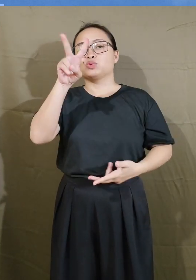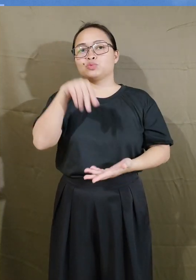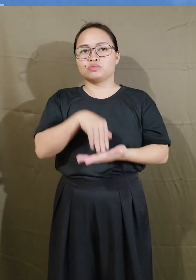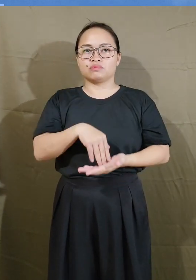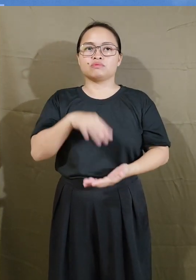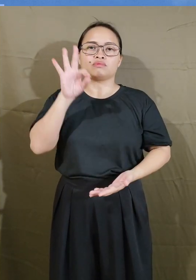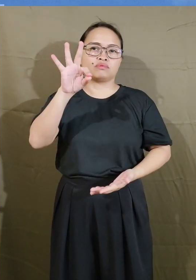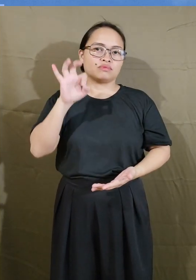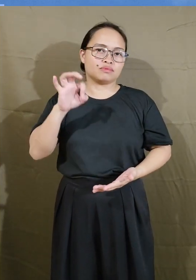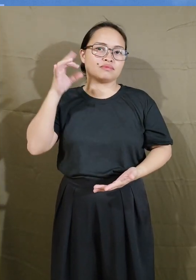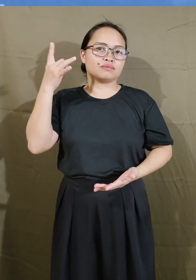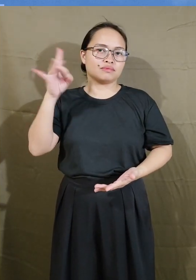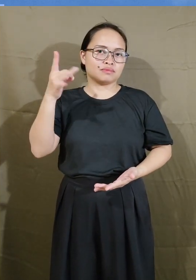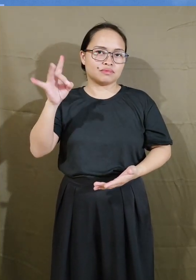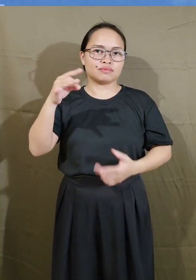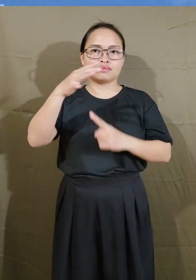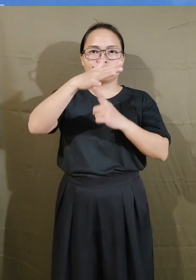were